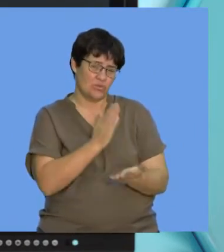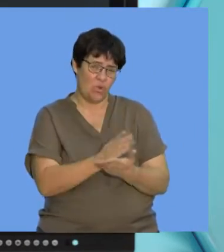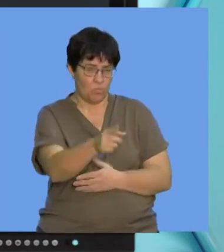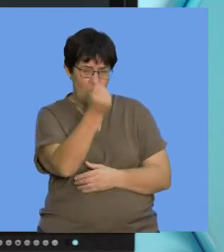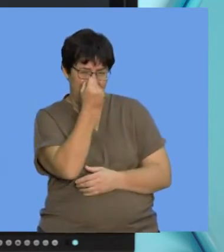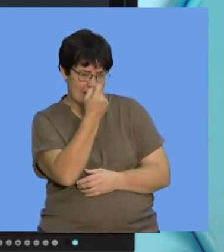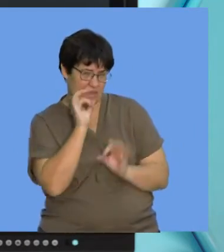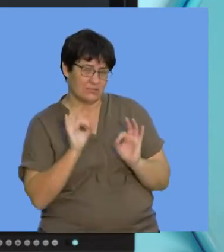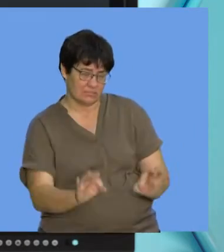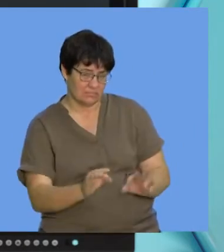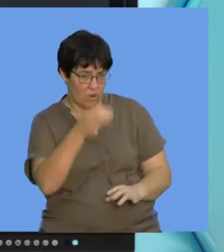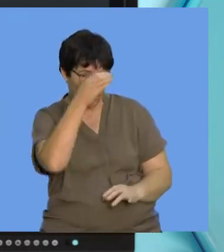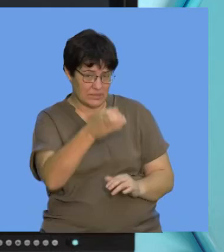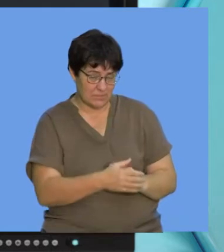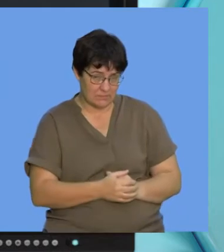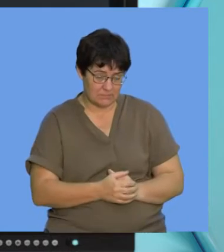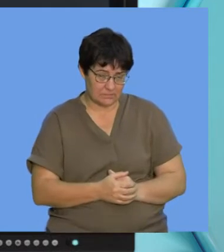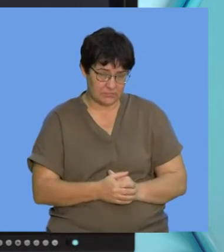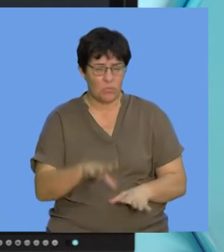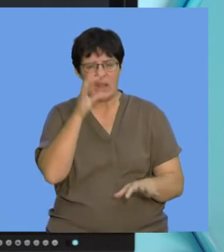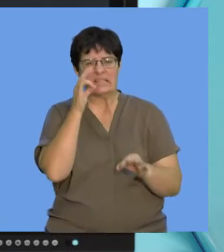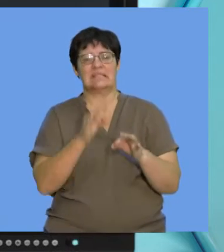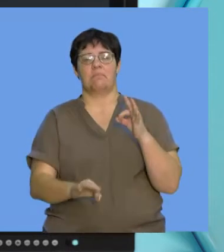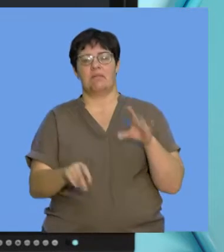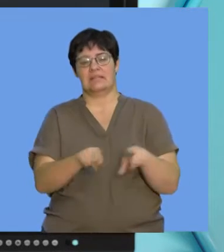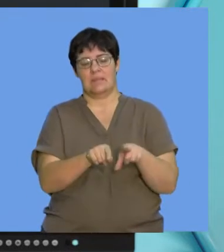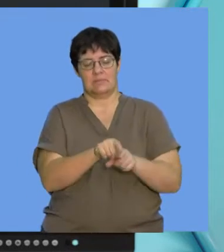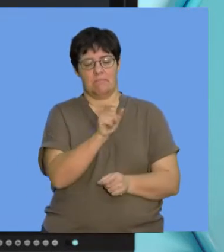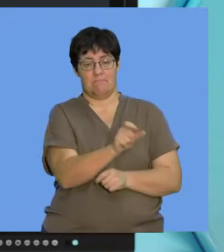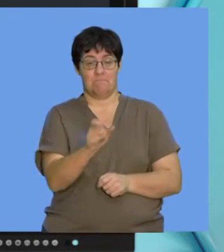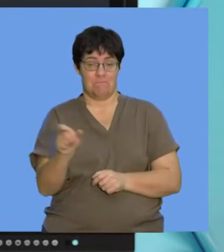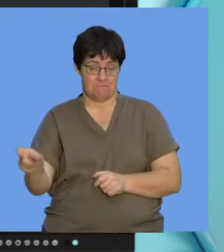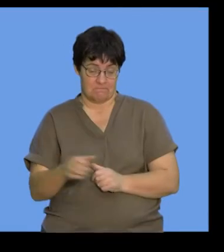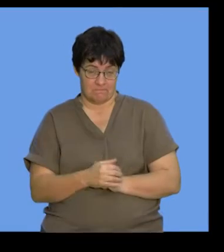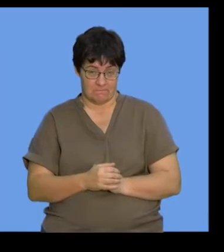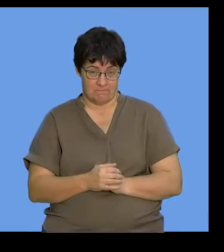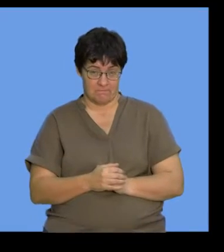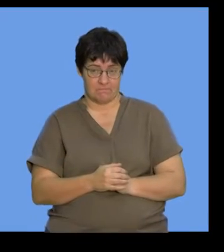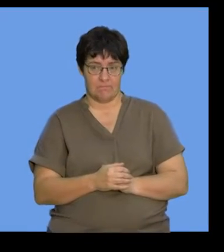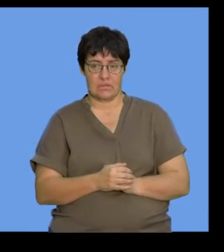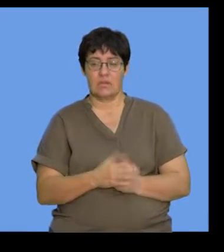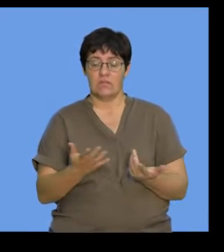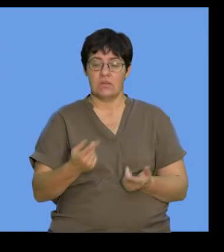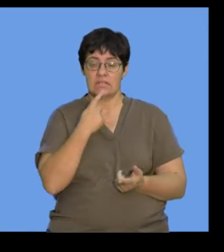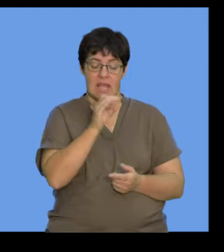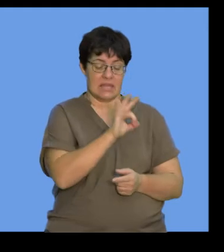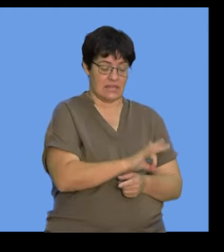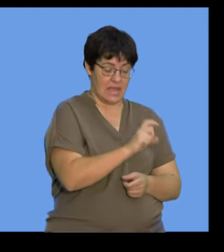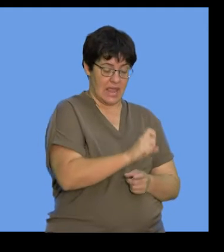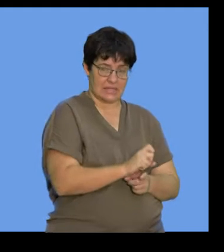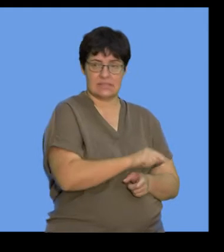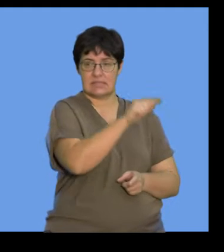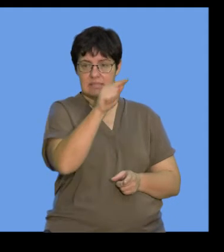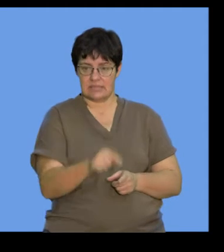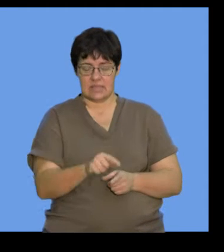make sure that you do understand the concept of simplifying like terms. Now with this one here, if I